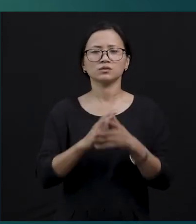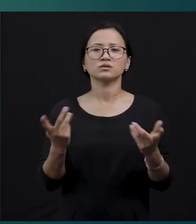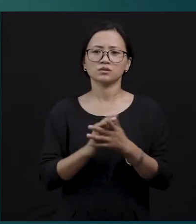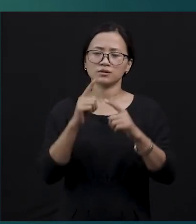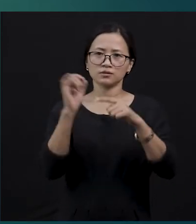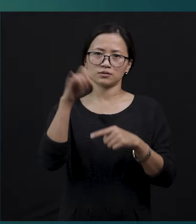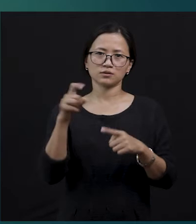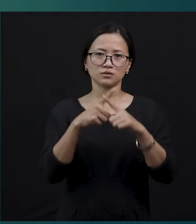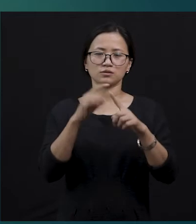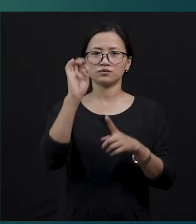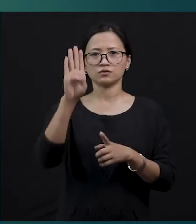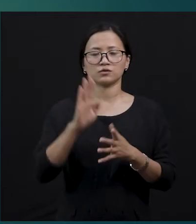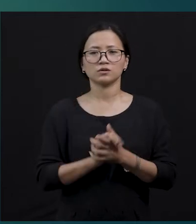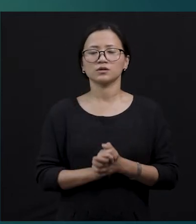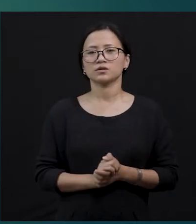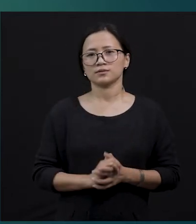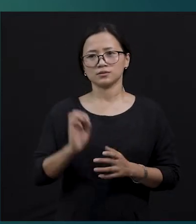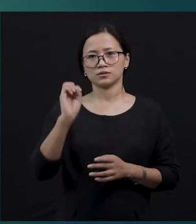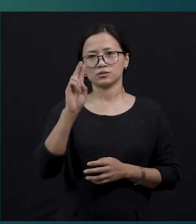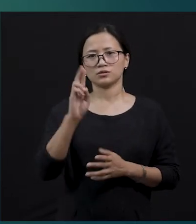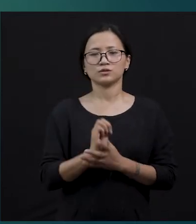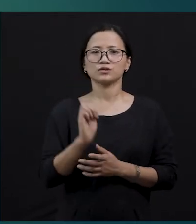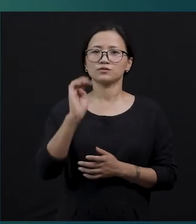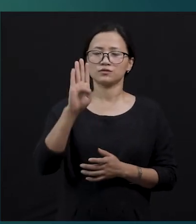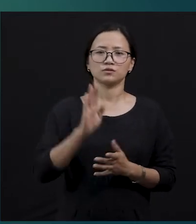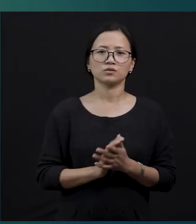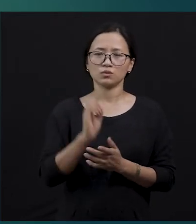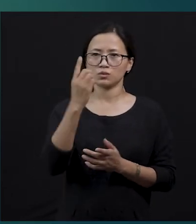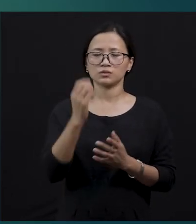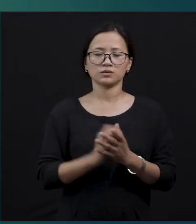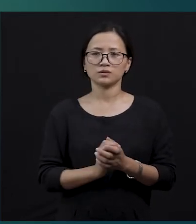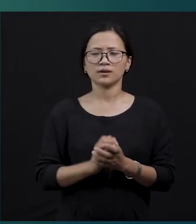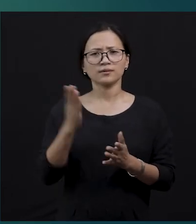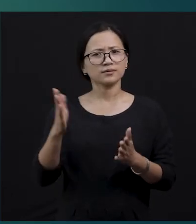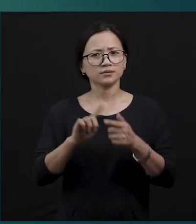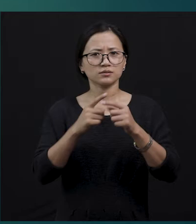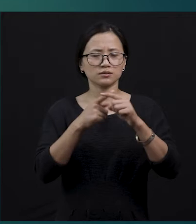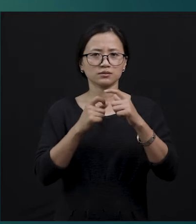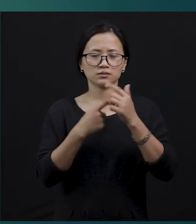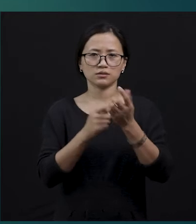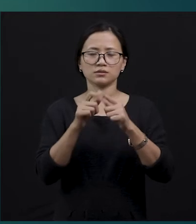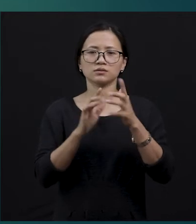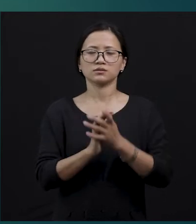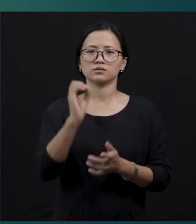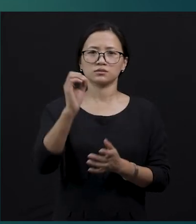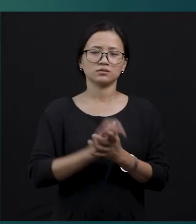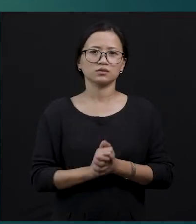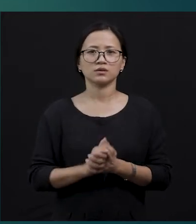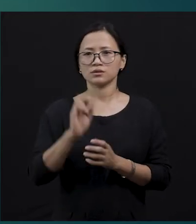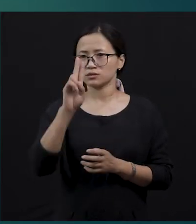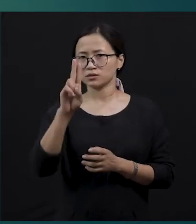much you'll get, children? It's 24, right? So, one extra 0 you'll put it up since it is 60 here, and you will get